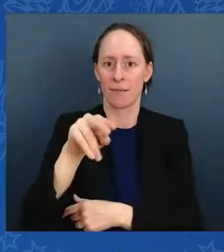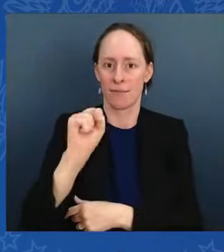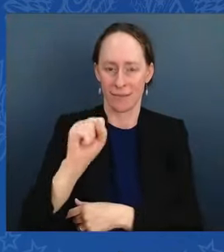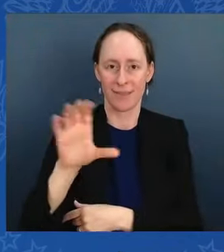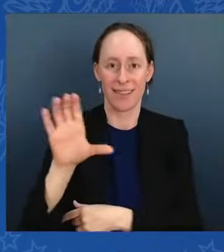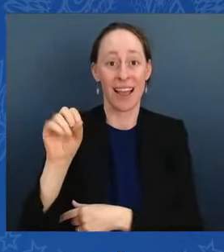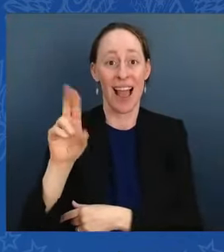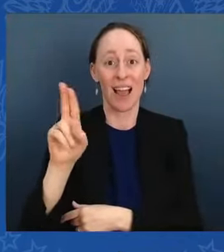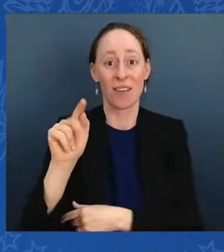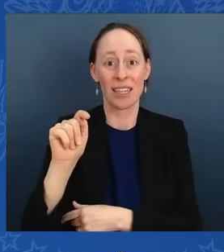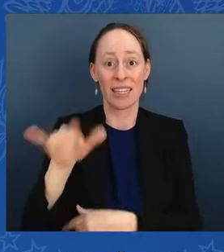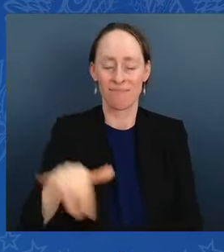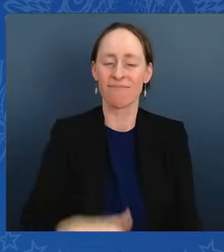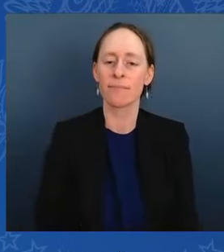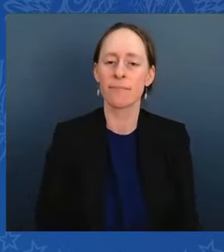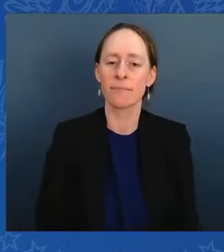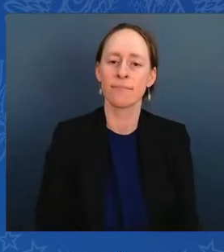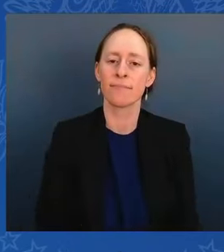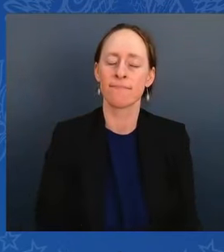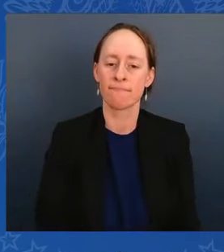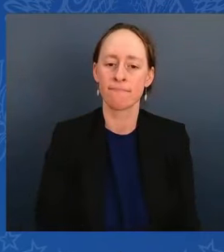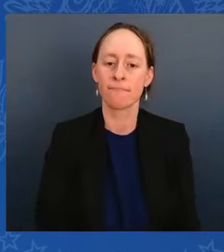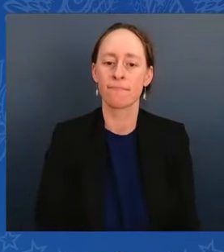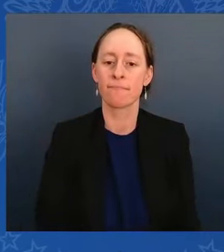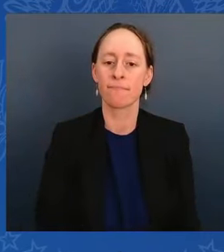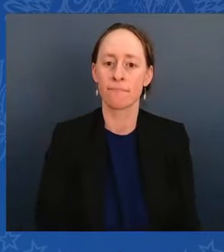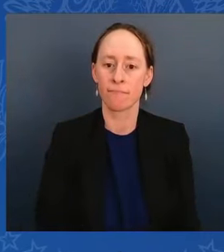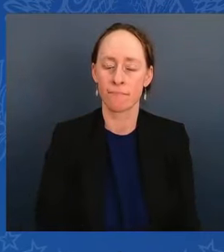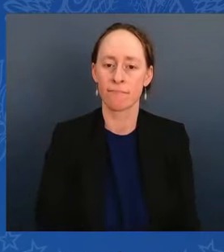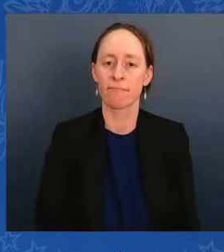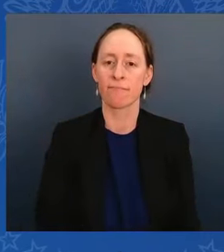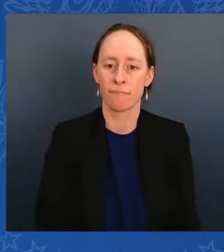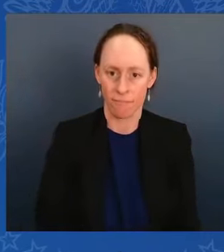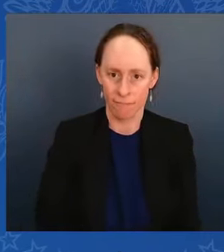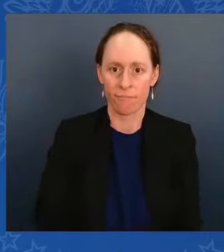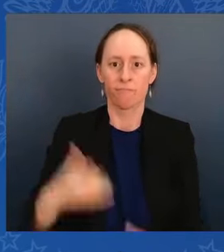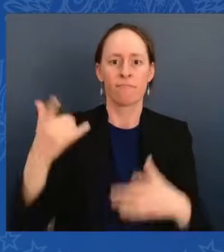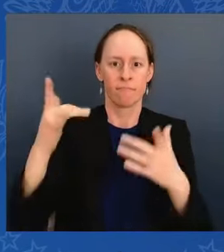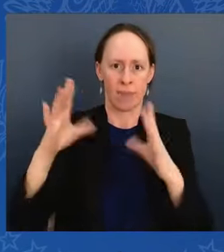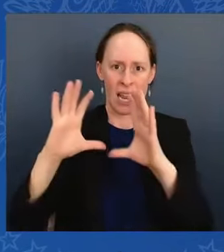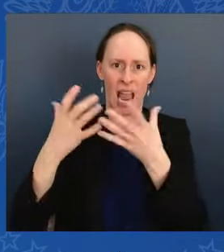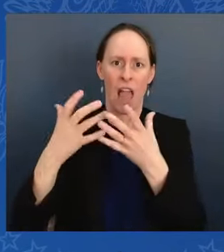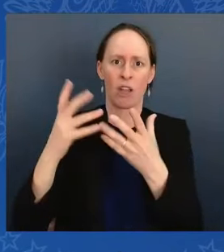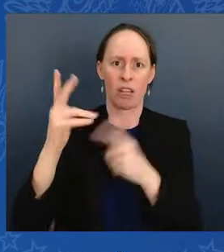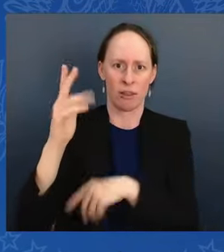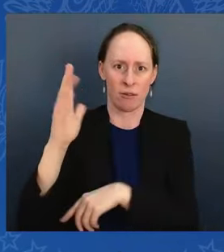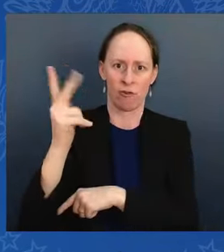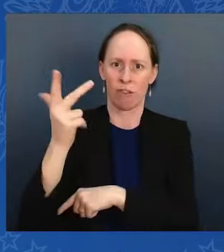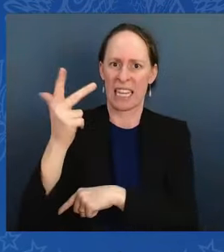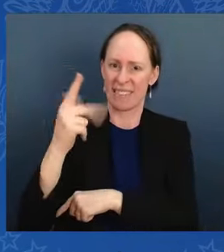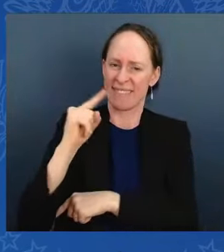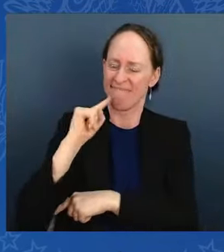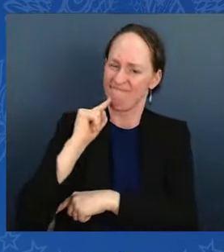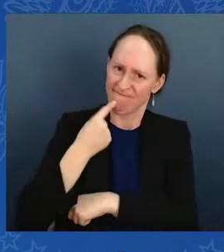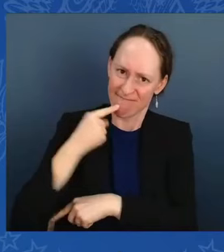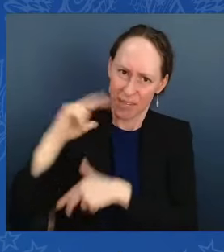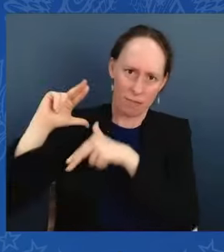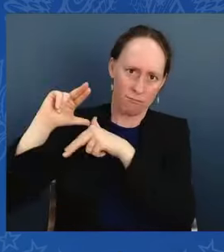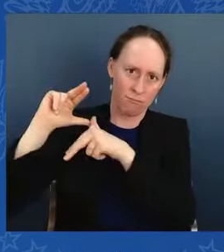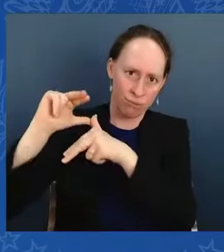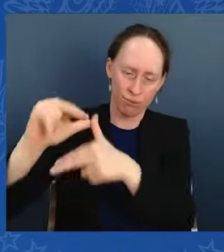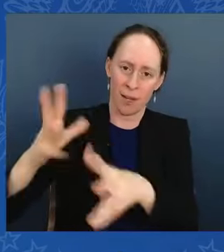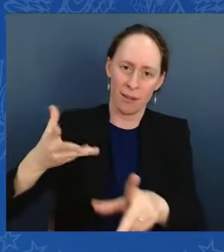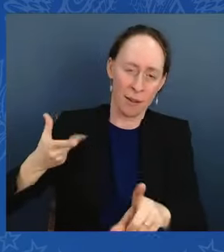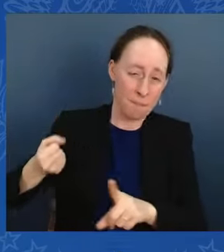3 Helene hurricane, which has affected large farmers and small farmers. We are so grateful for